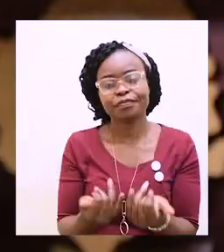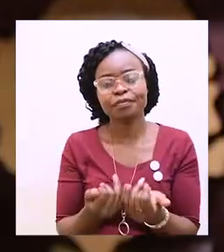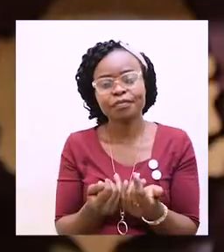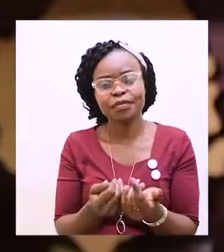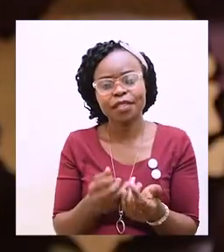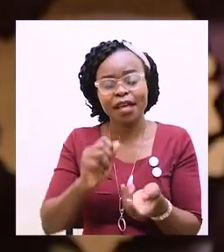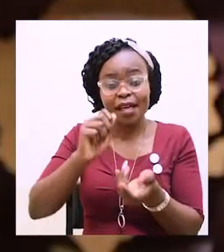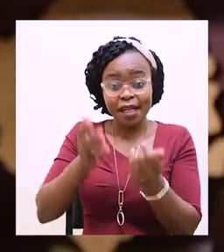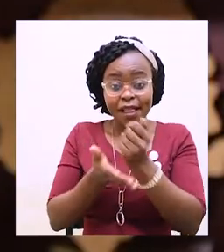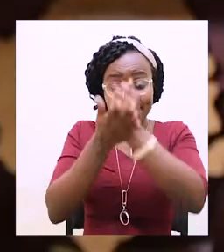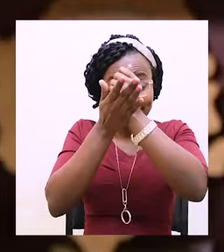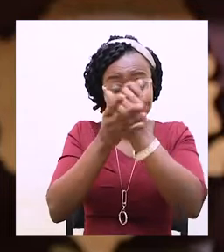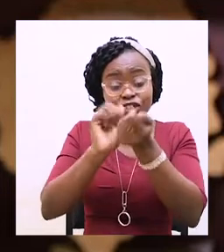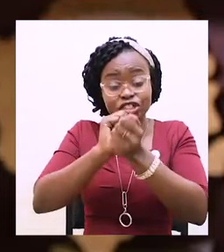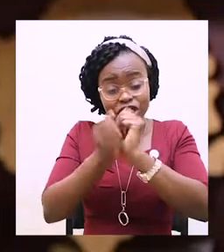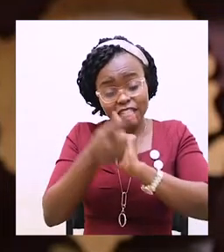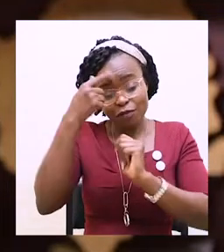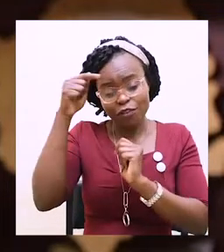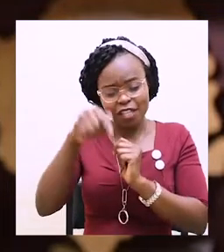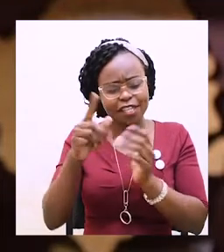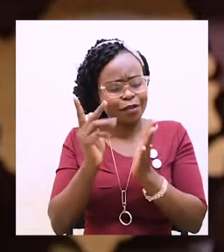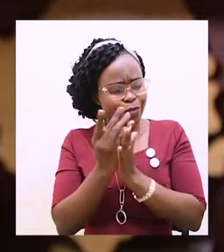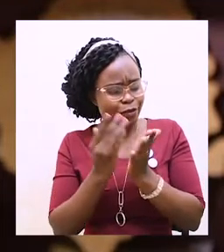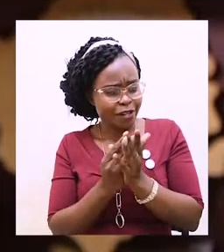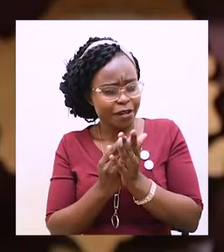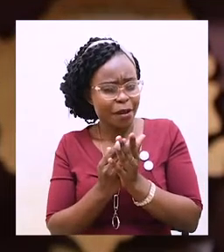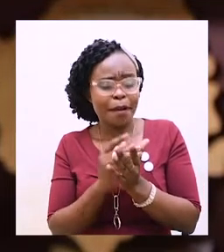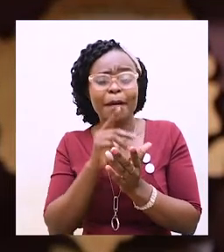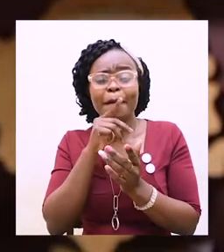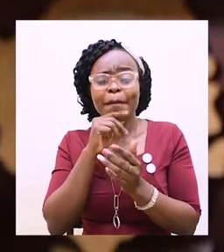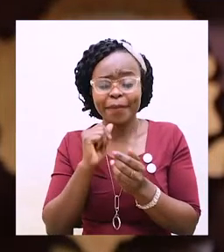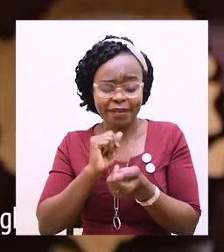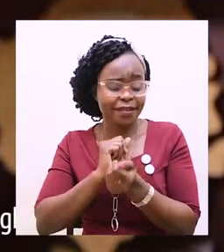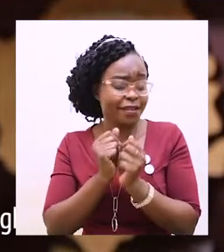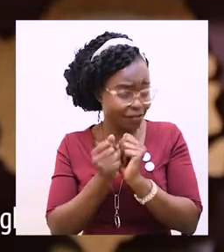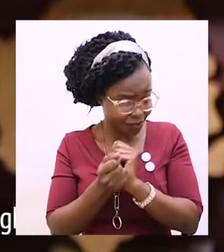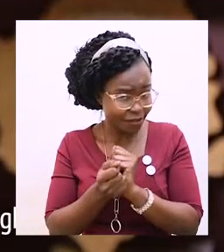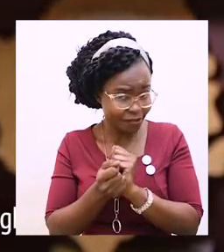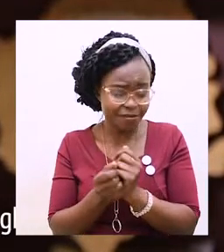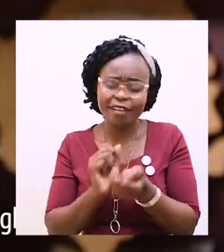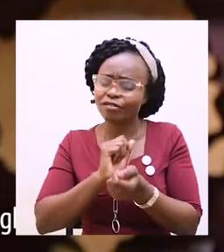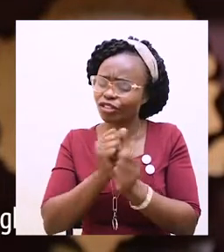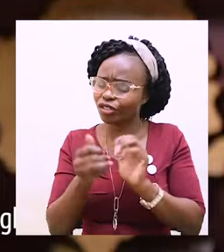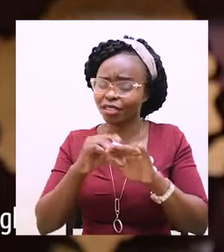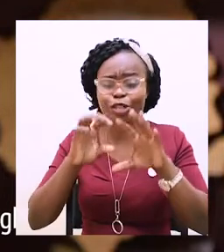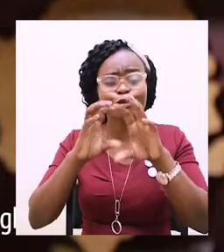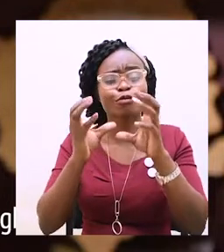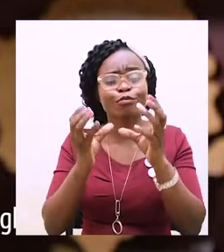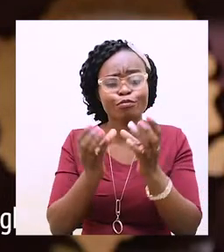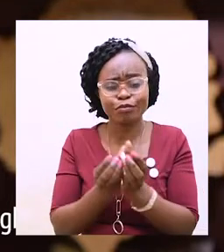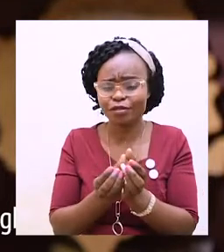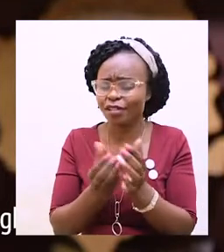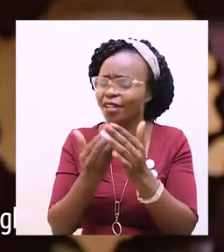of this program is that men are changing. The change that we are seeing in